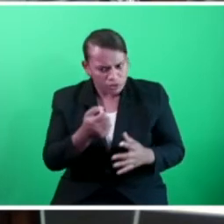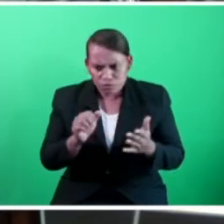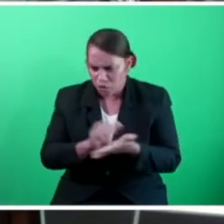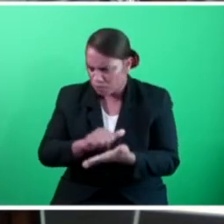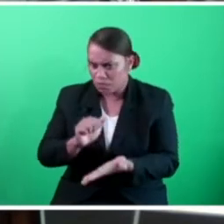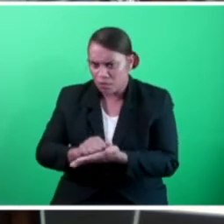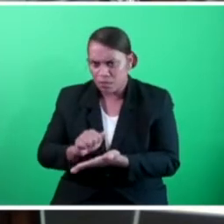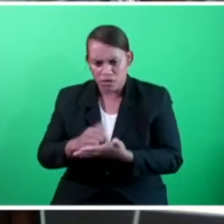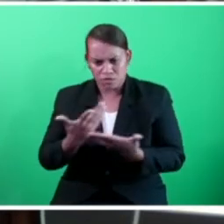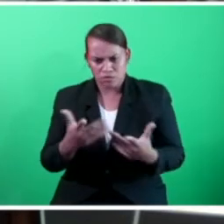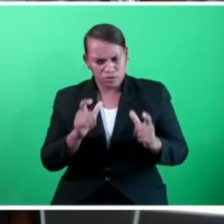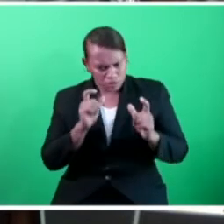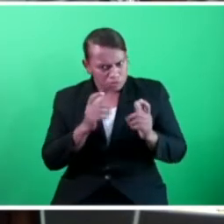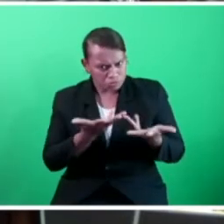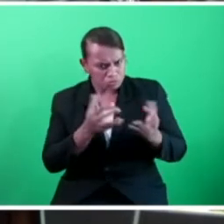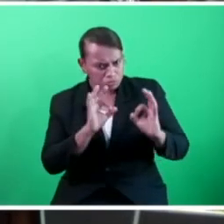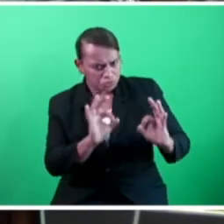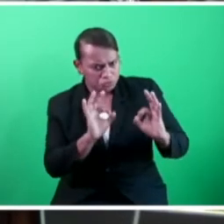characteristics.